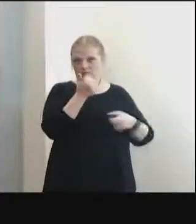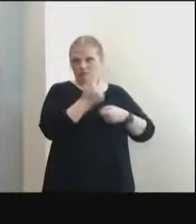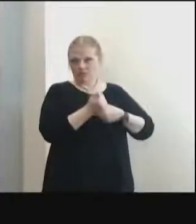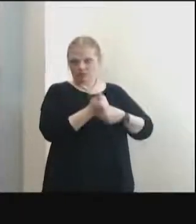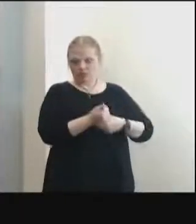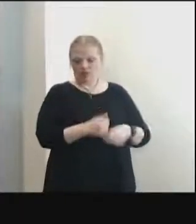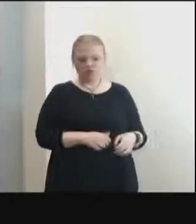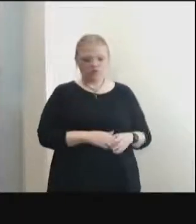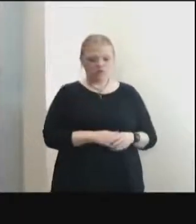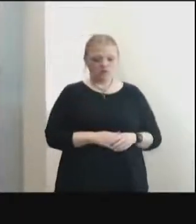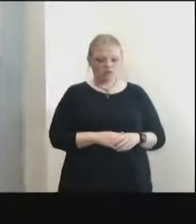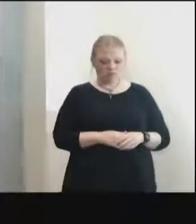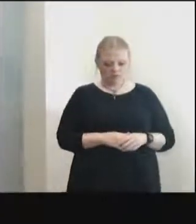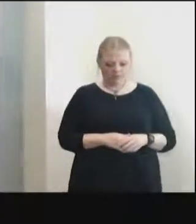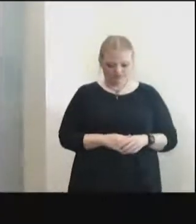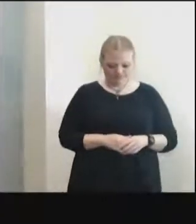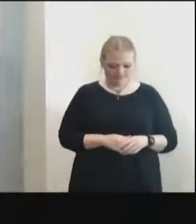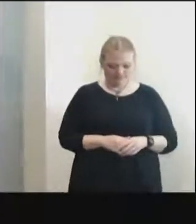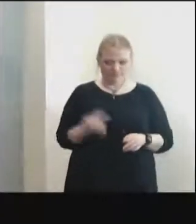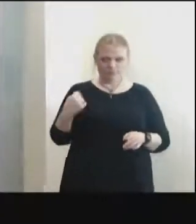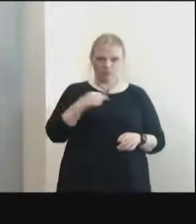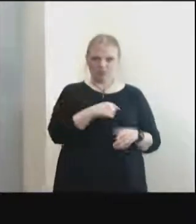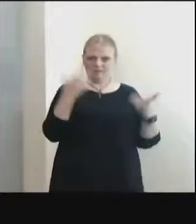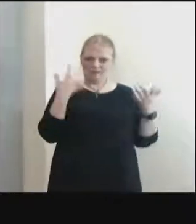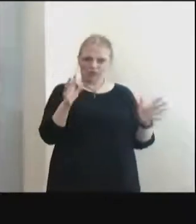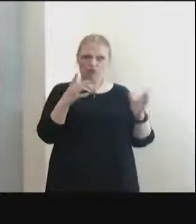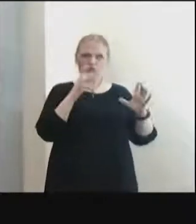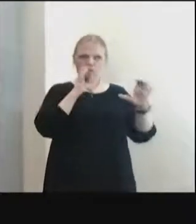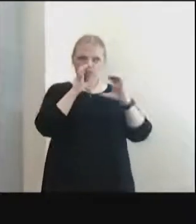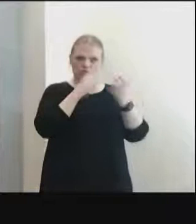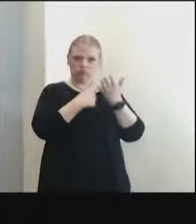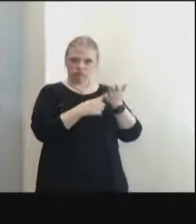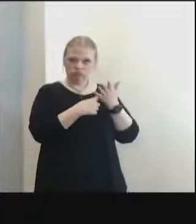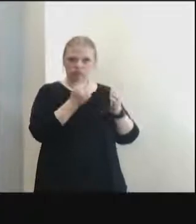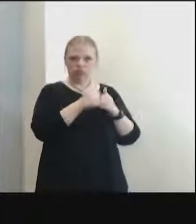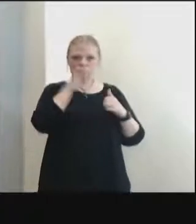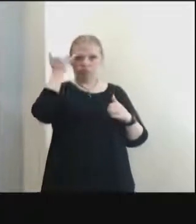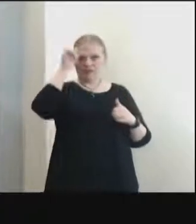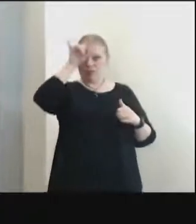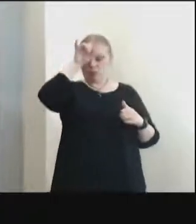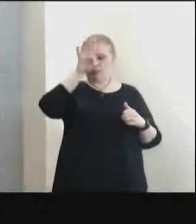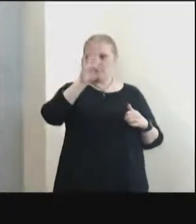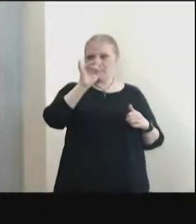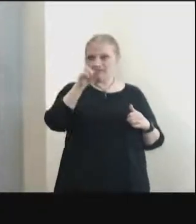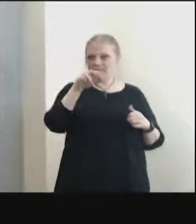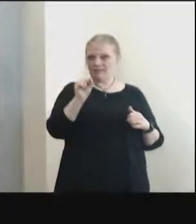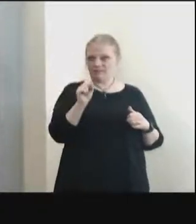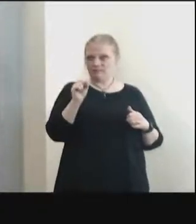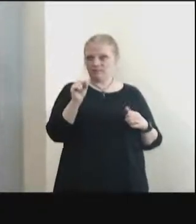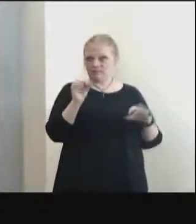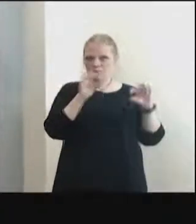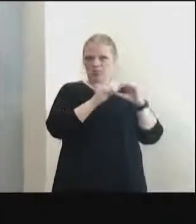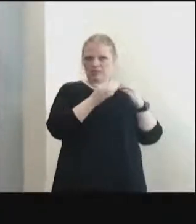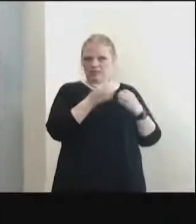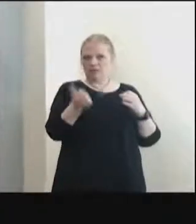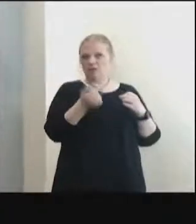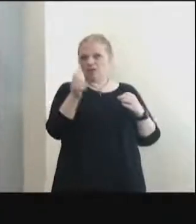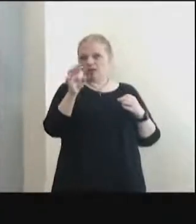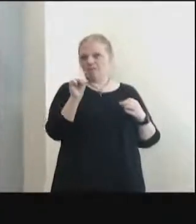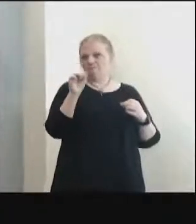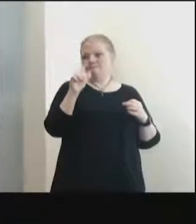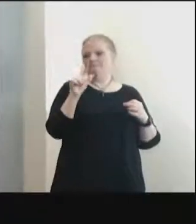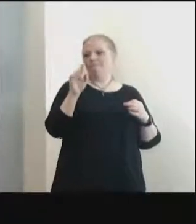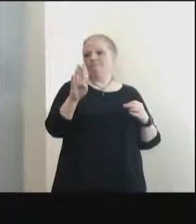game. We have had conversations with the Buffalo Bison's organization and others from Major League Baseball